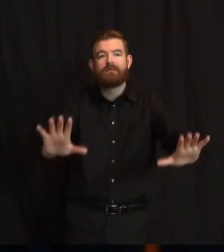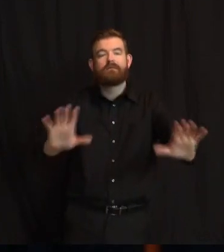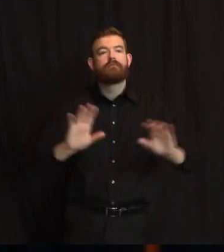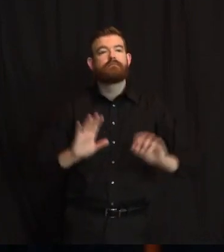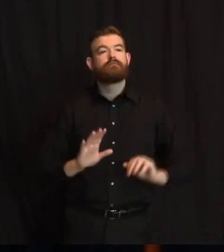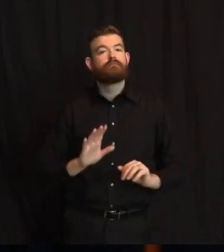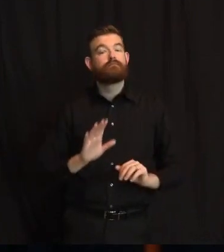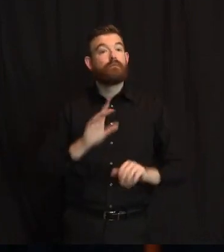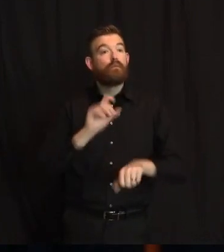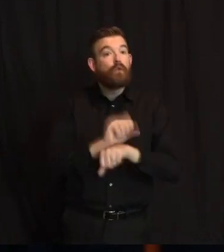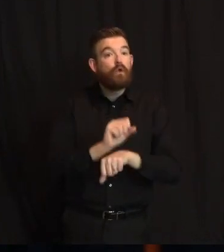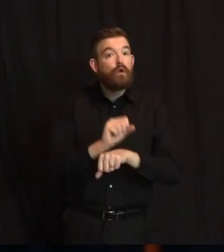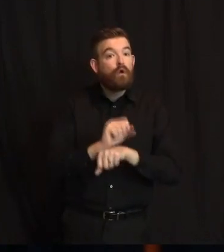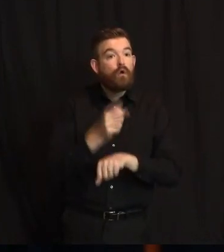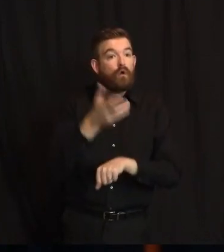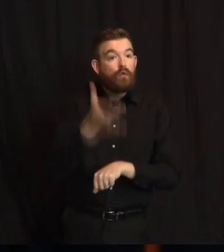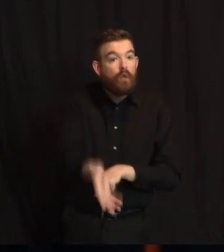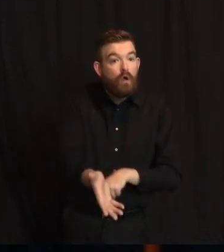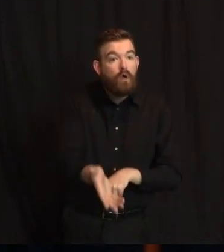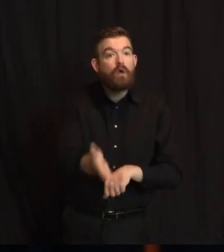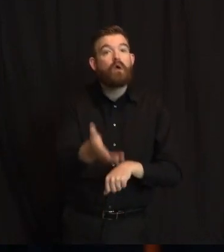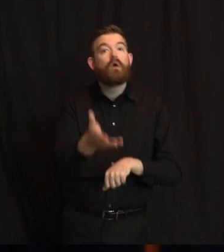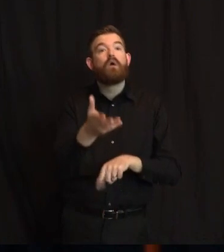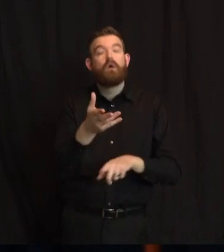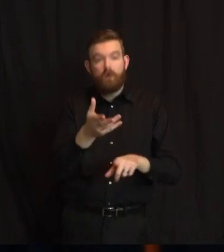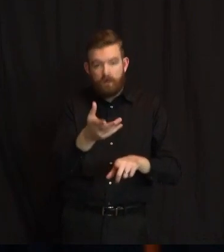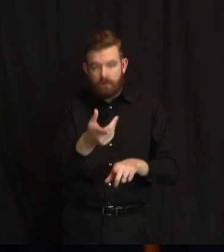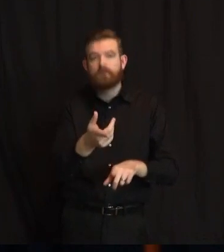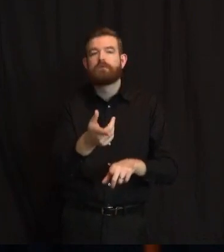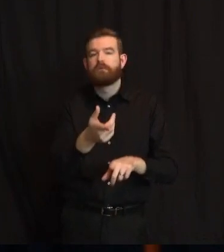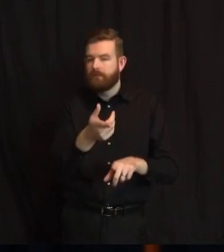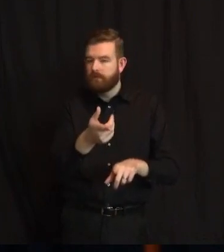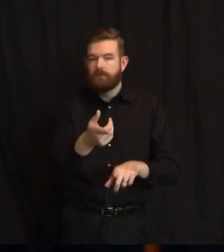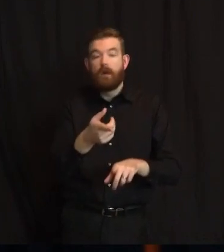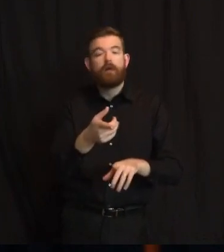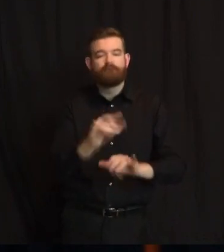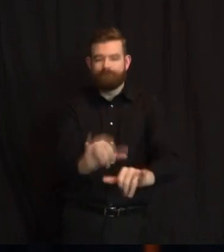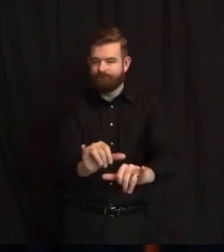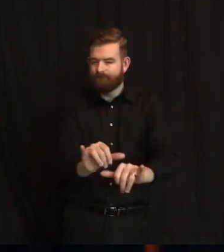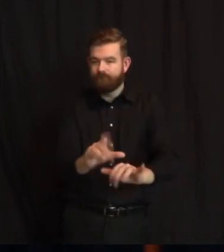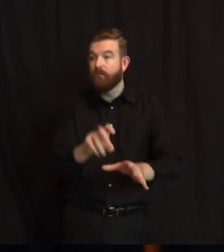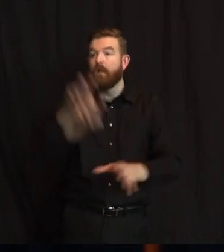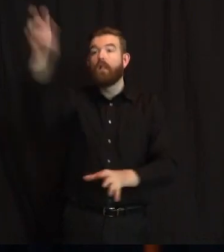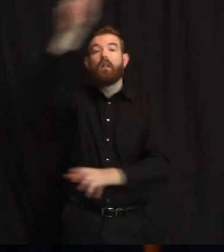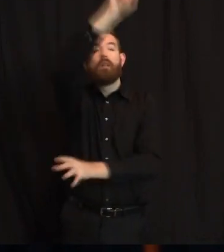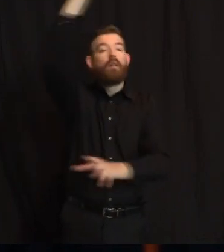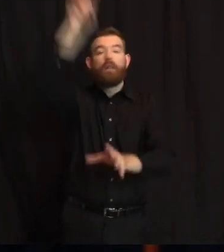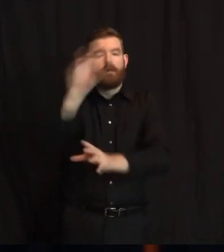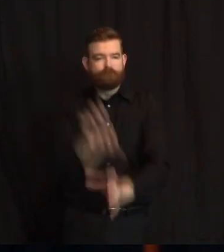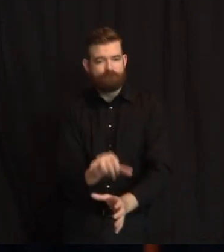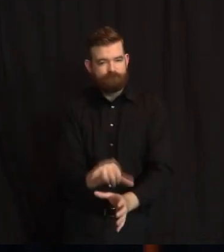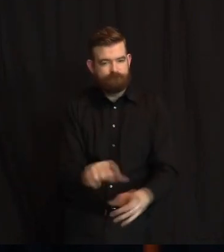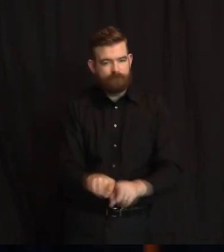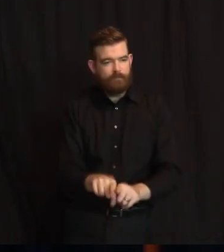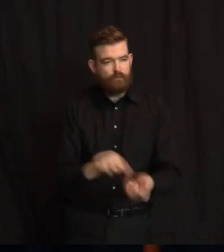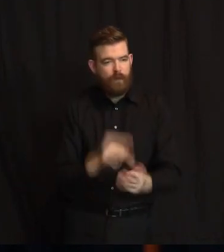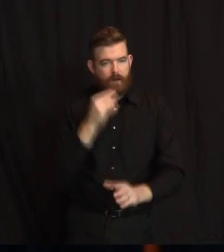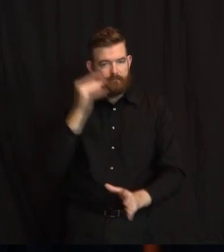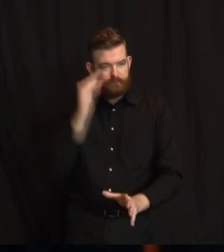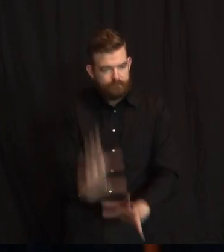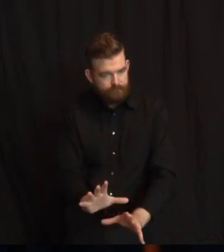employees from the positive wings or floors to the non-positive, to try